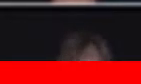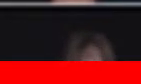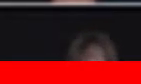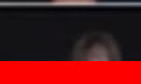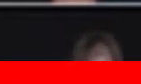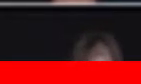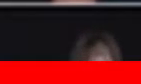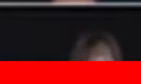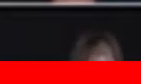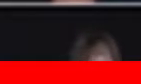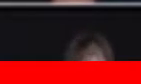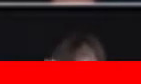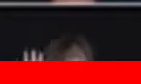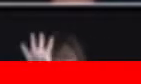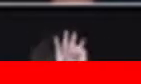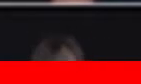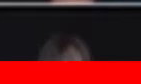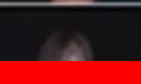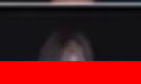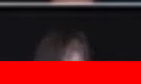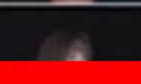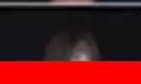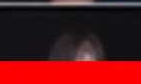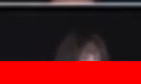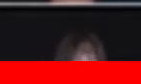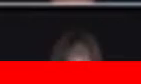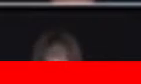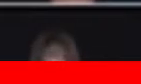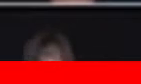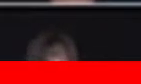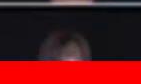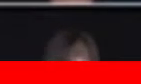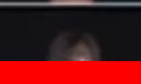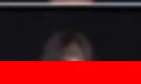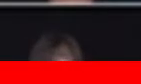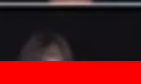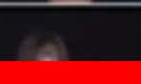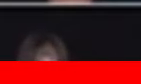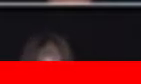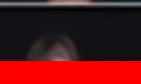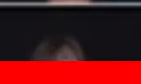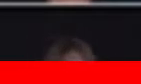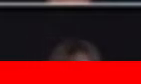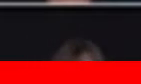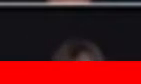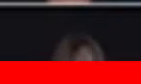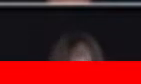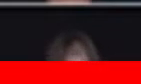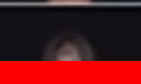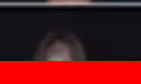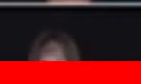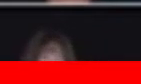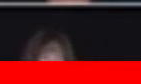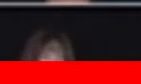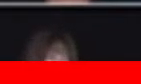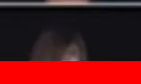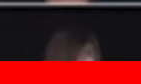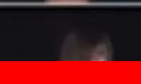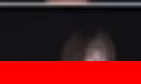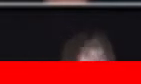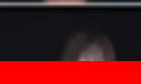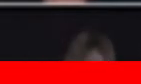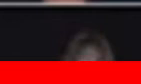while the maximum measures being imposed is not what we wanted to do, we all agreed that it was the right thing to do. Ontarians have